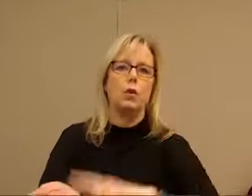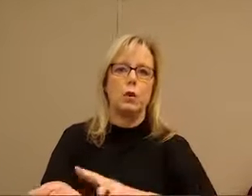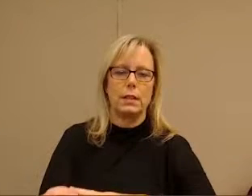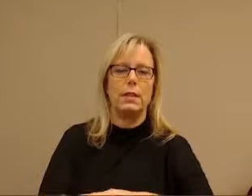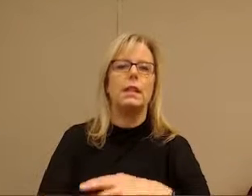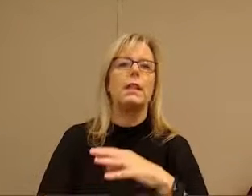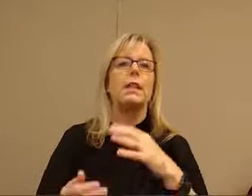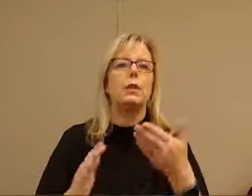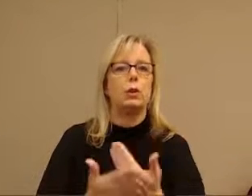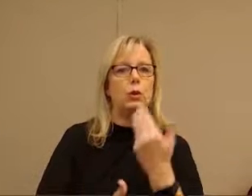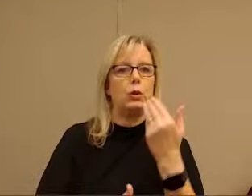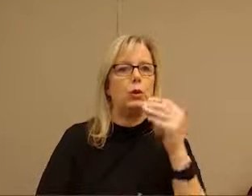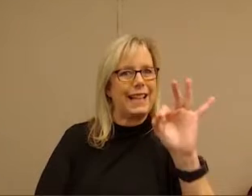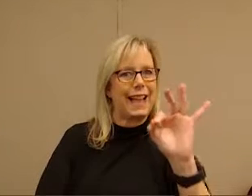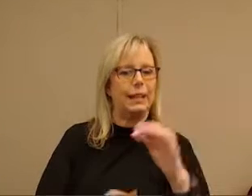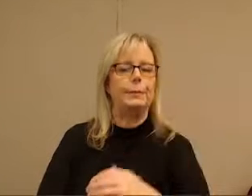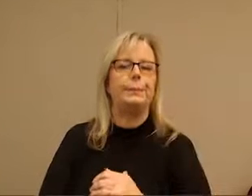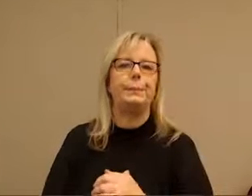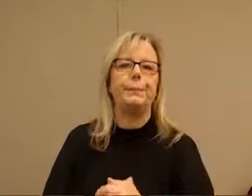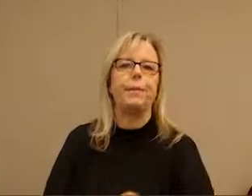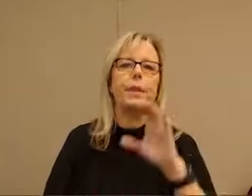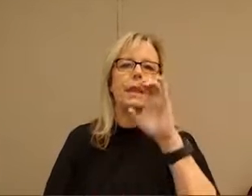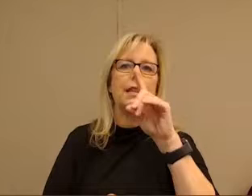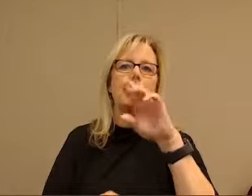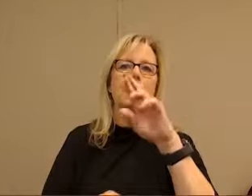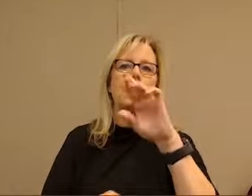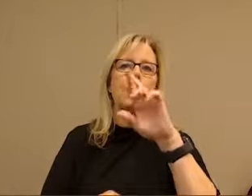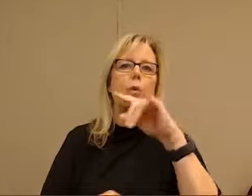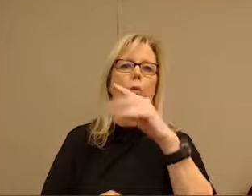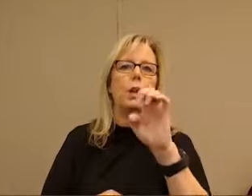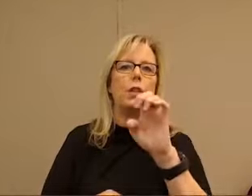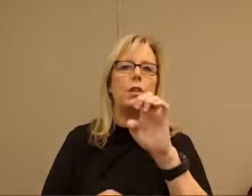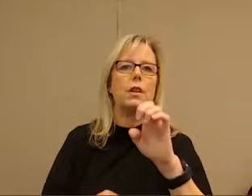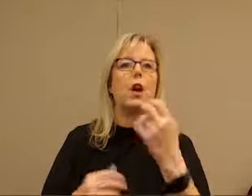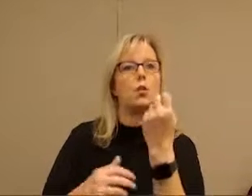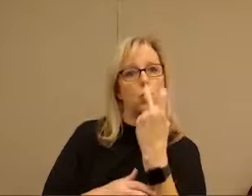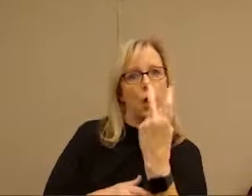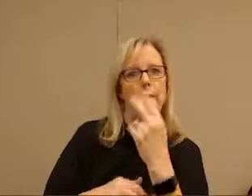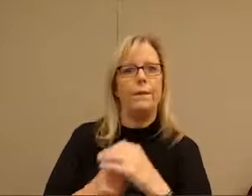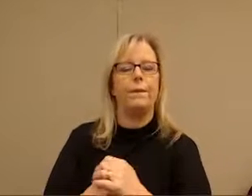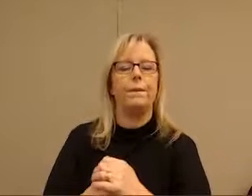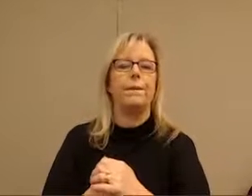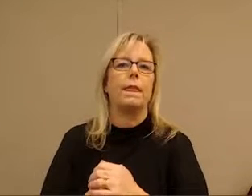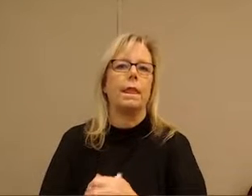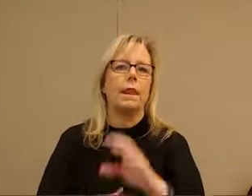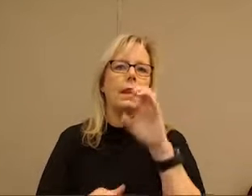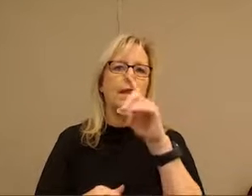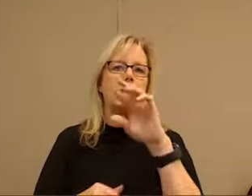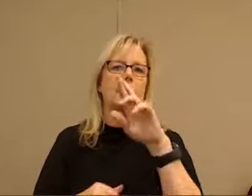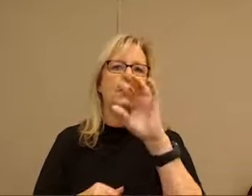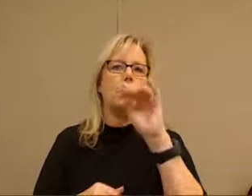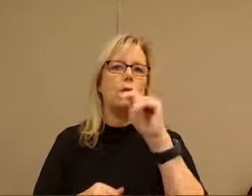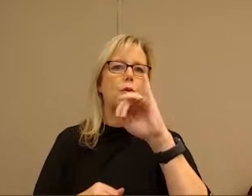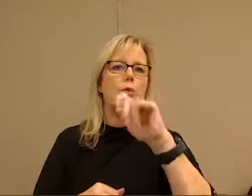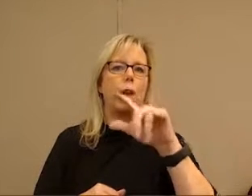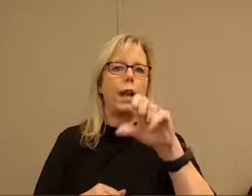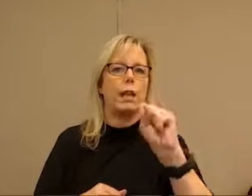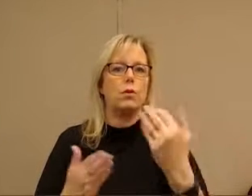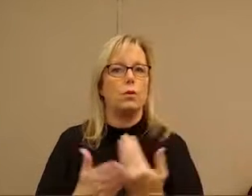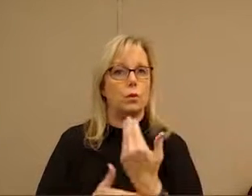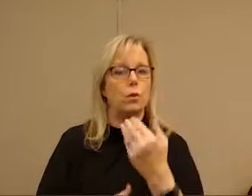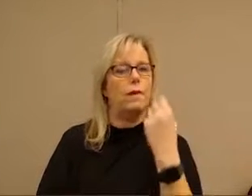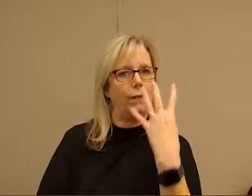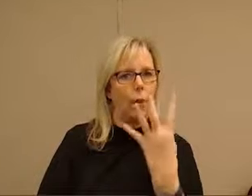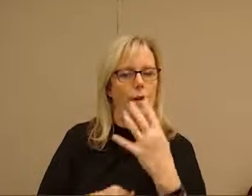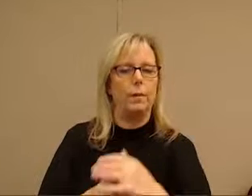9 new cases, Cedar Ridge of Lebanon, 12 new cases, Cedar Trails of Freeburg, 4 new